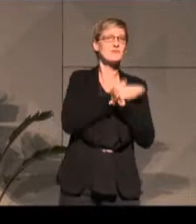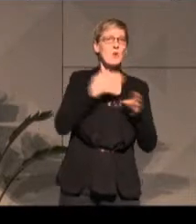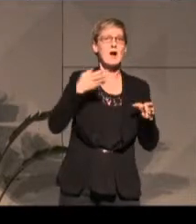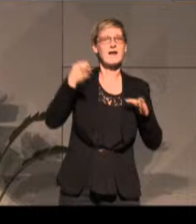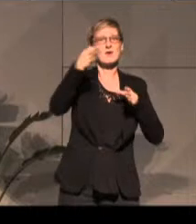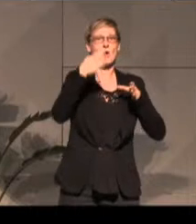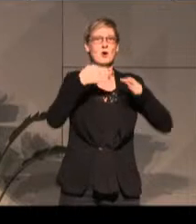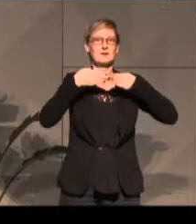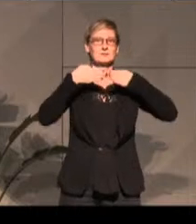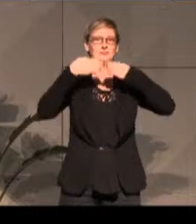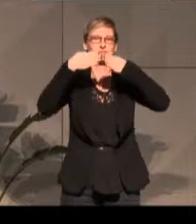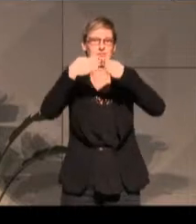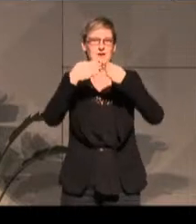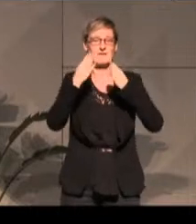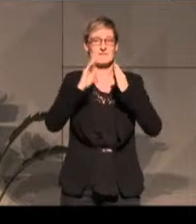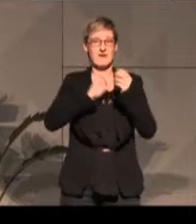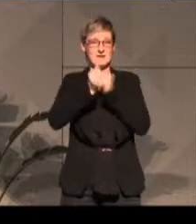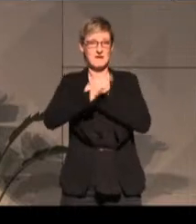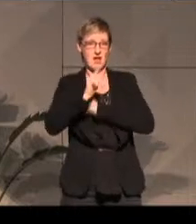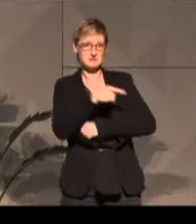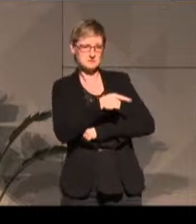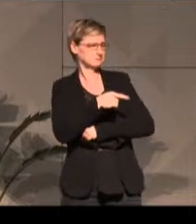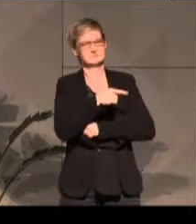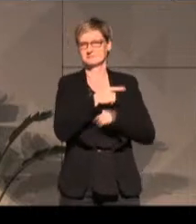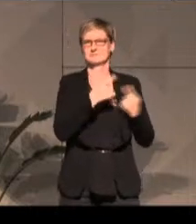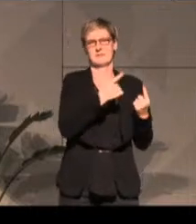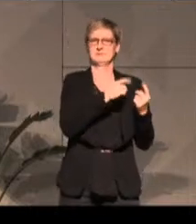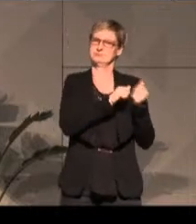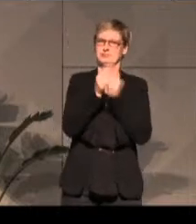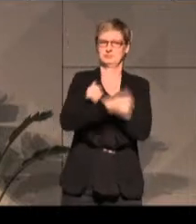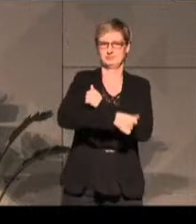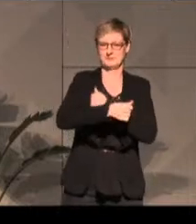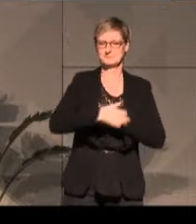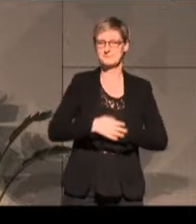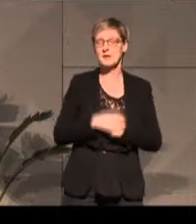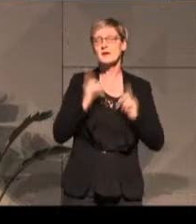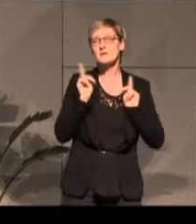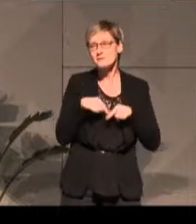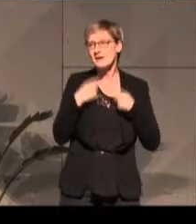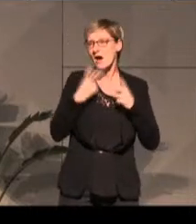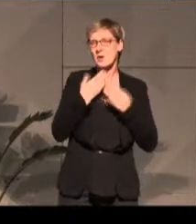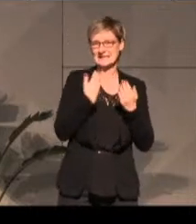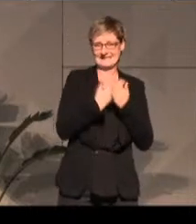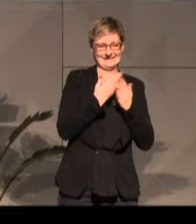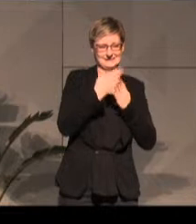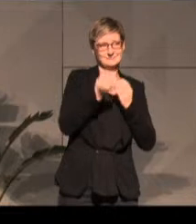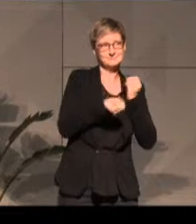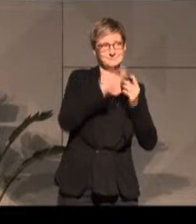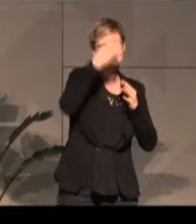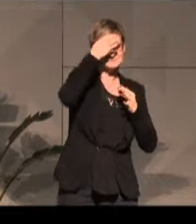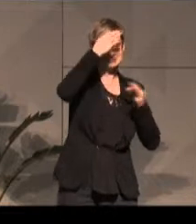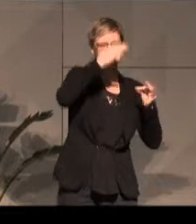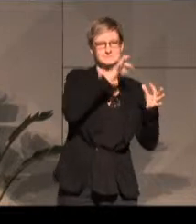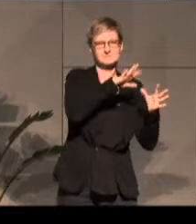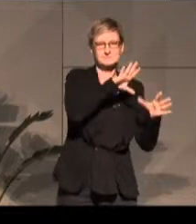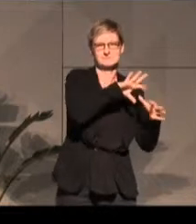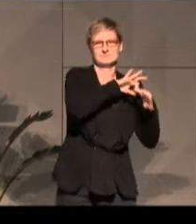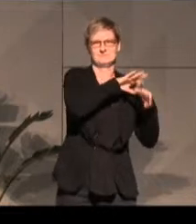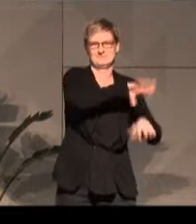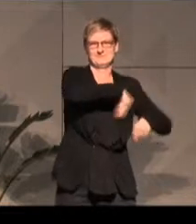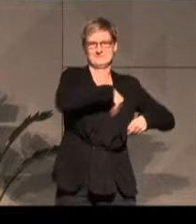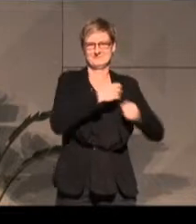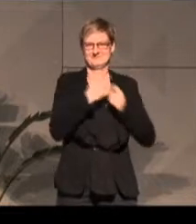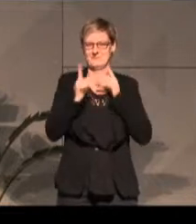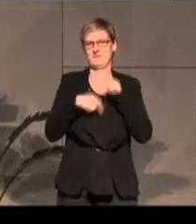safely and healthily, and he penetrated and he traveled further than anyone else